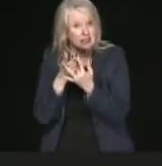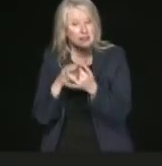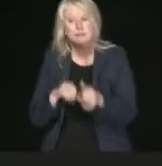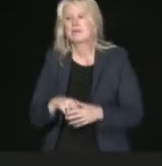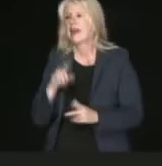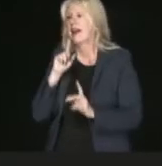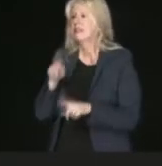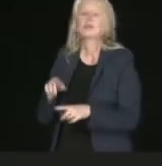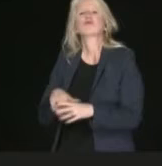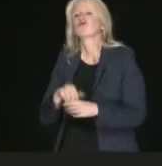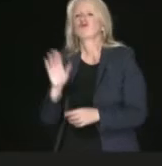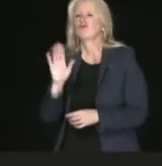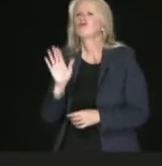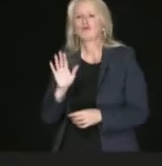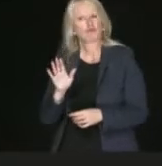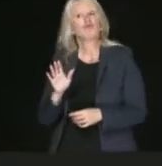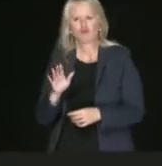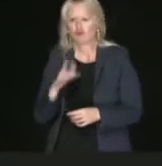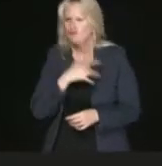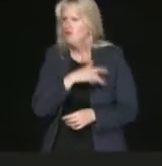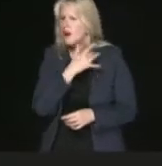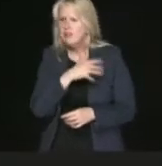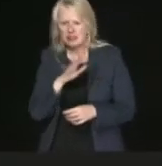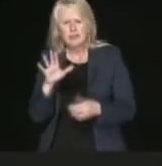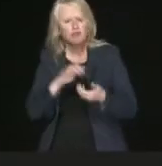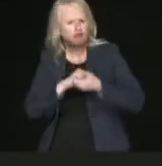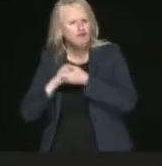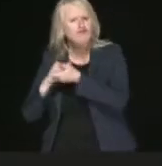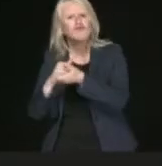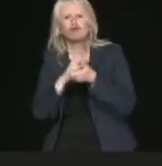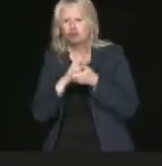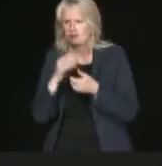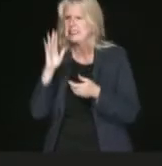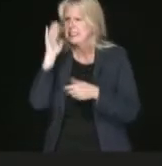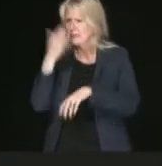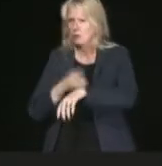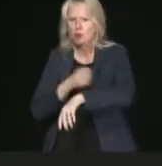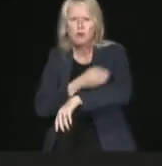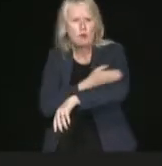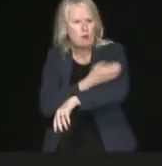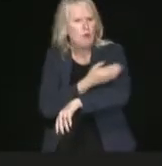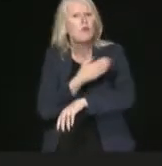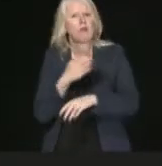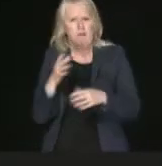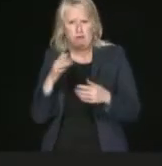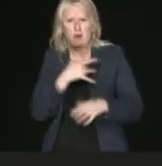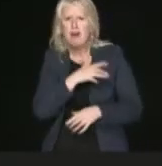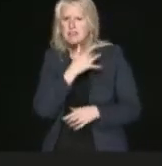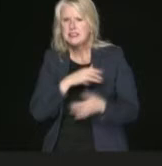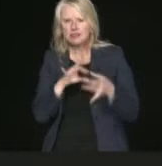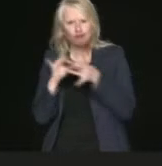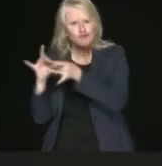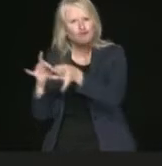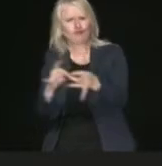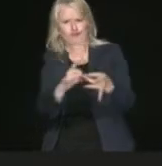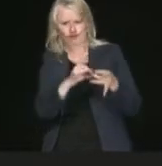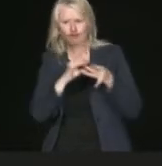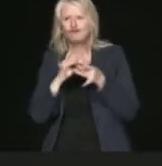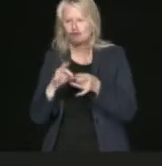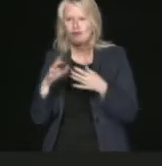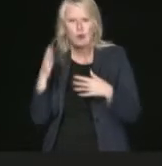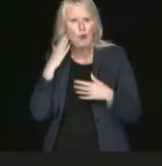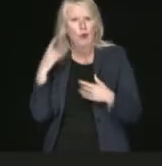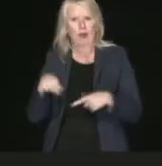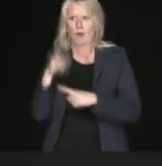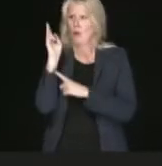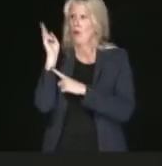that the cooperation continues and is improving between the provinces. We really see that this is an historic moment